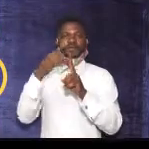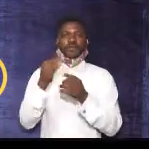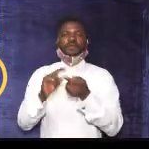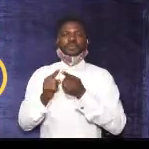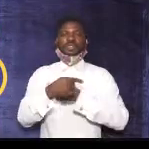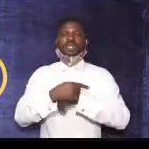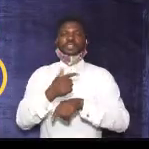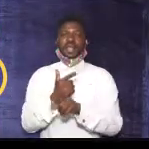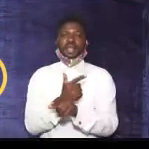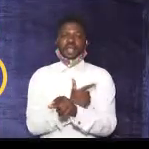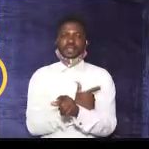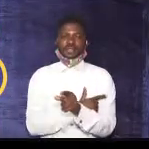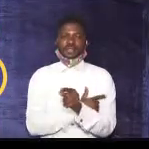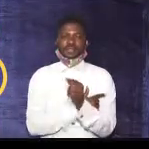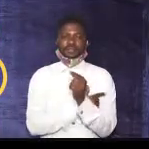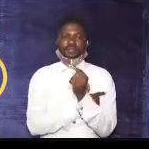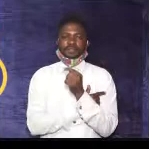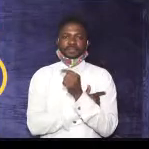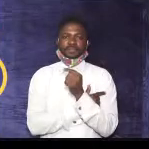objective of today's lesson.